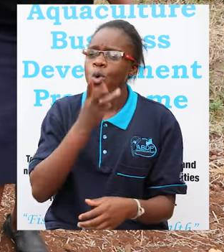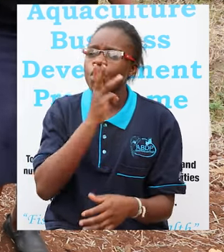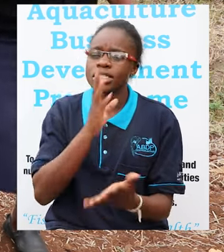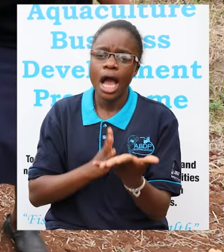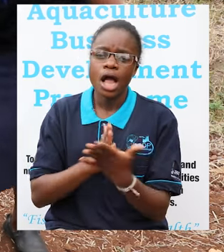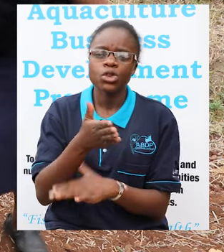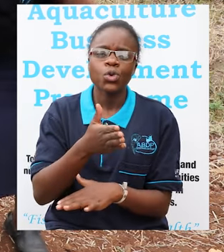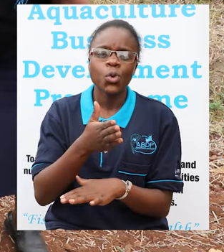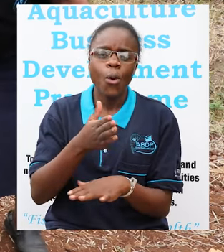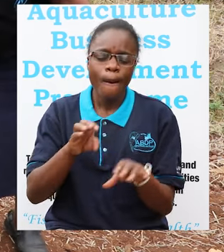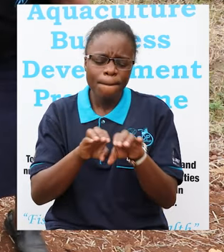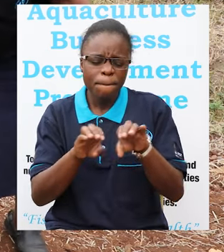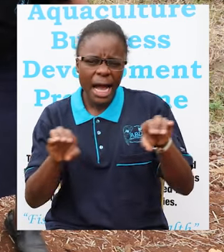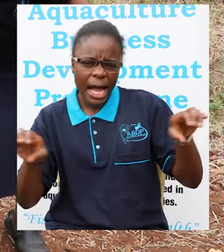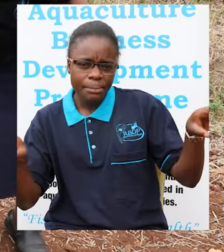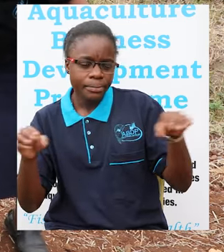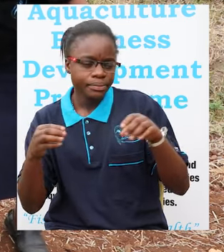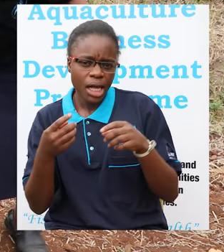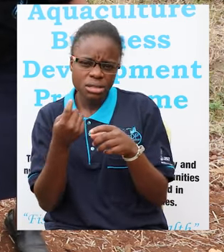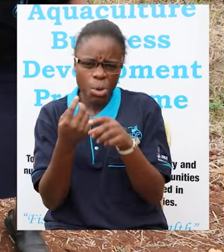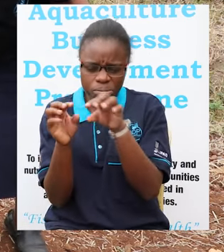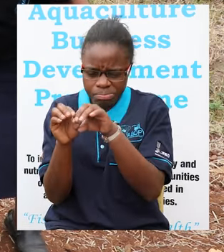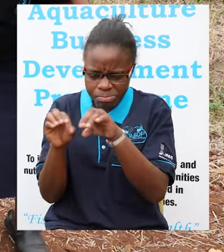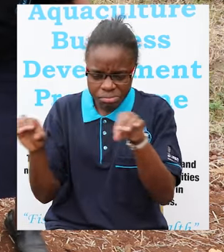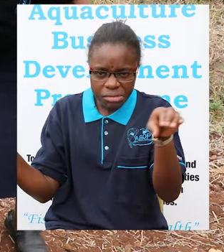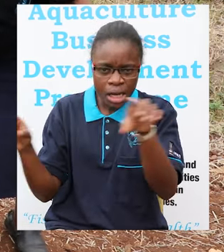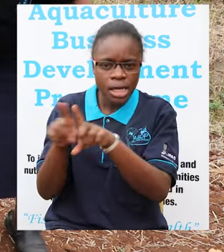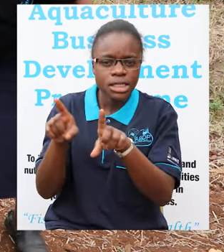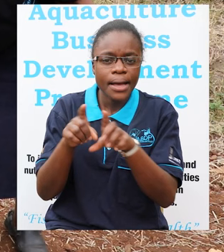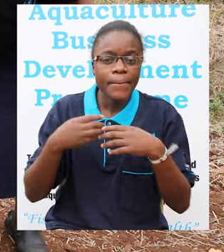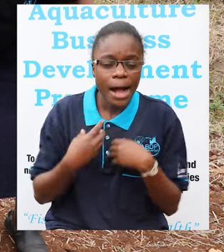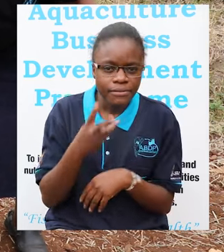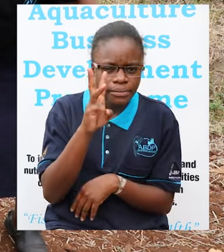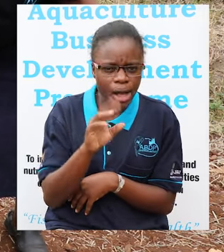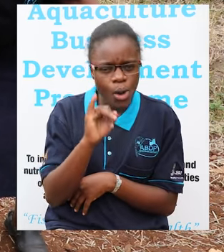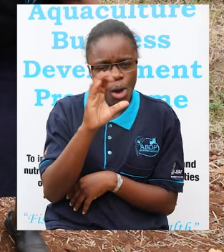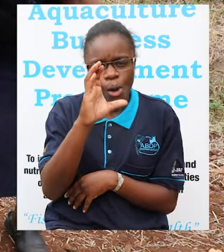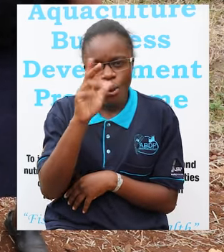reaction. Like you can see this particular one, it's a weak.